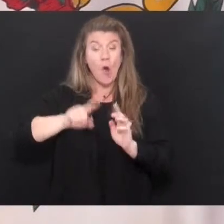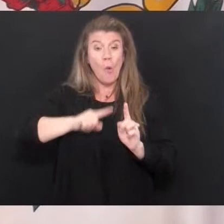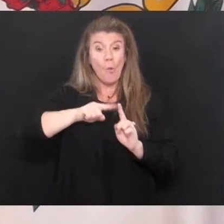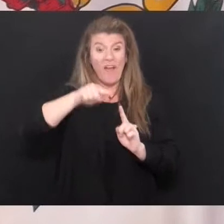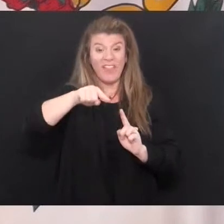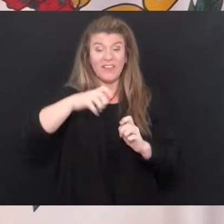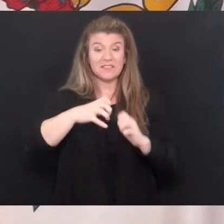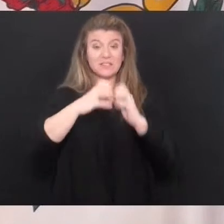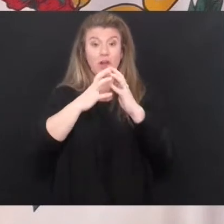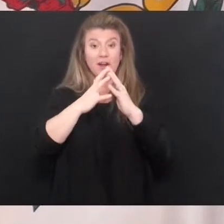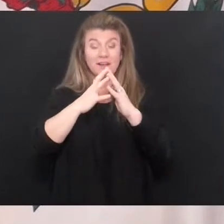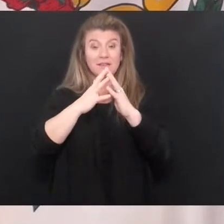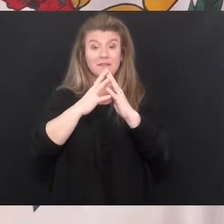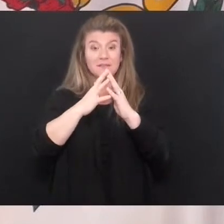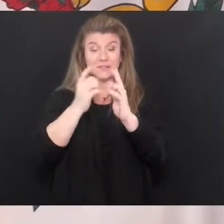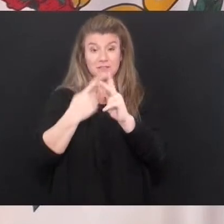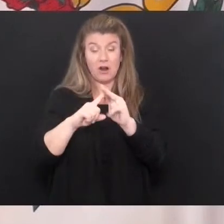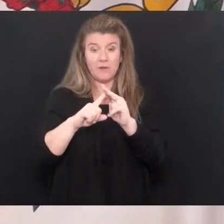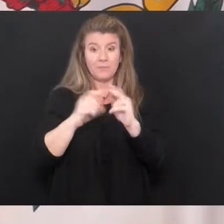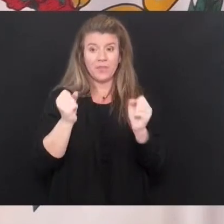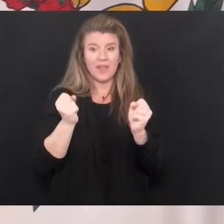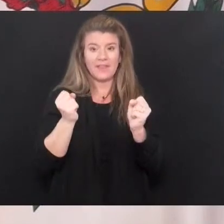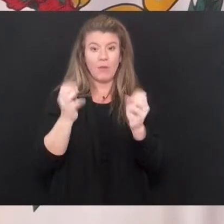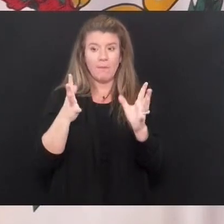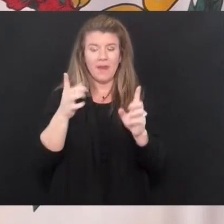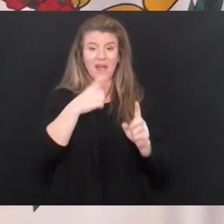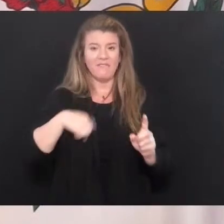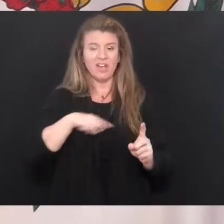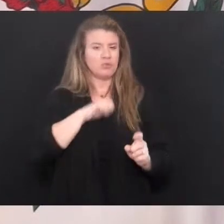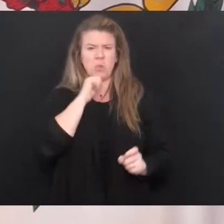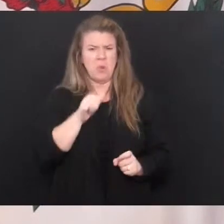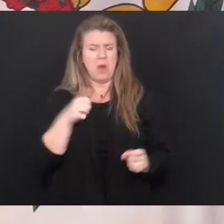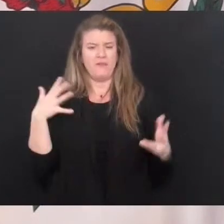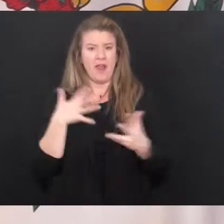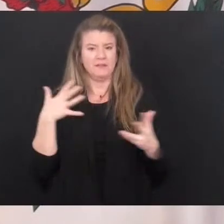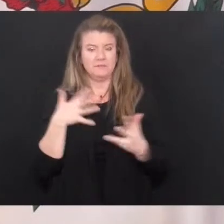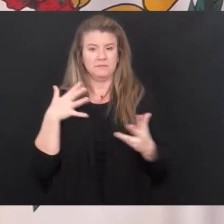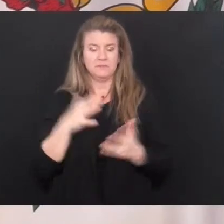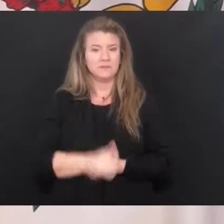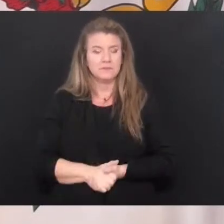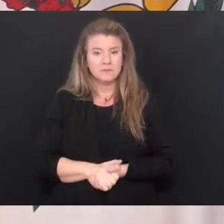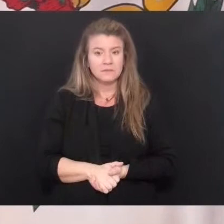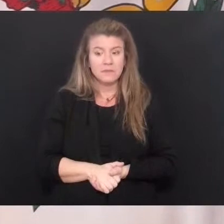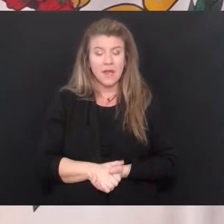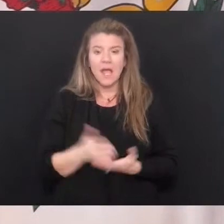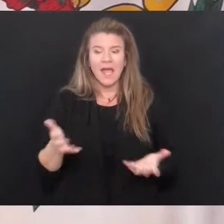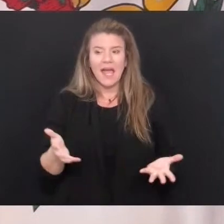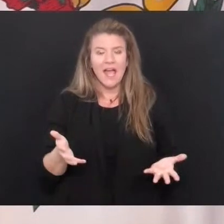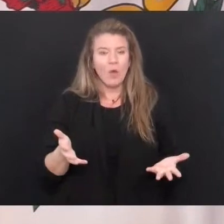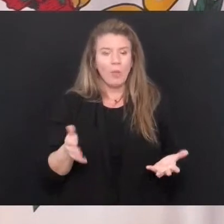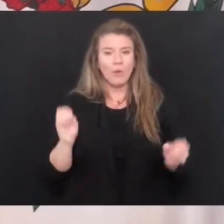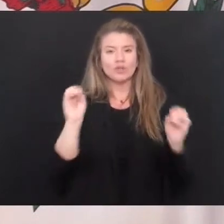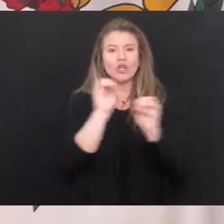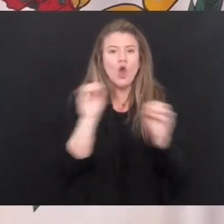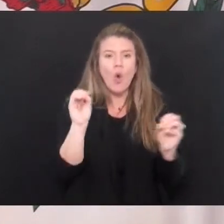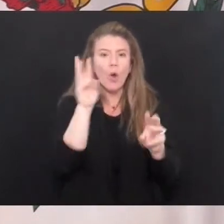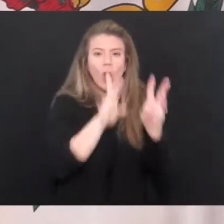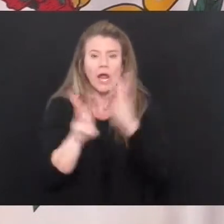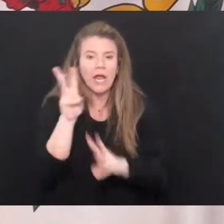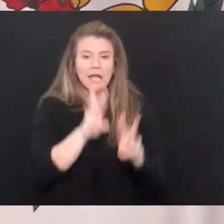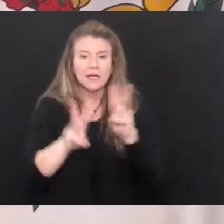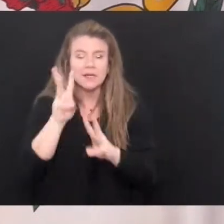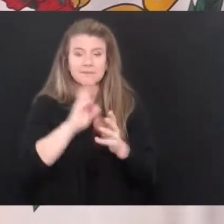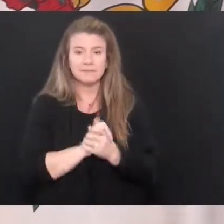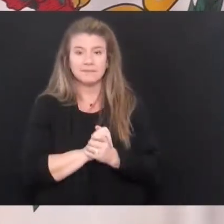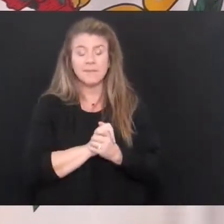was many of us that we weren't afraid. We absolutely didn't have a concern in the world. And